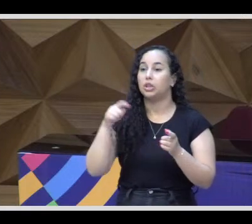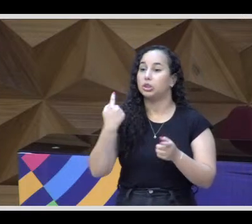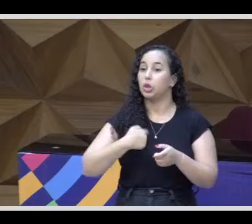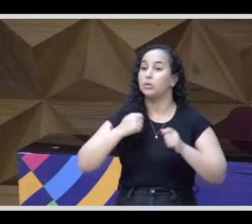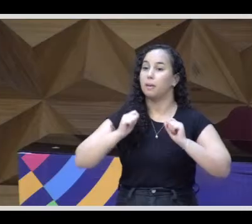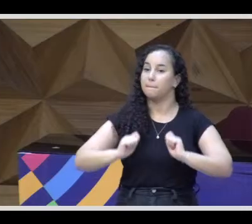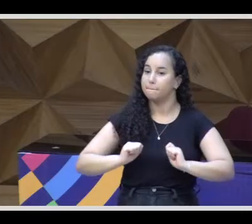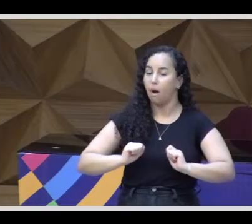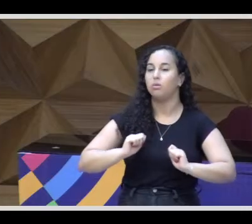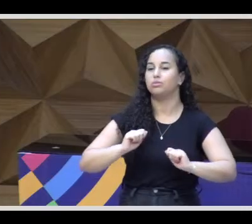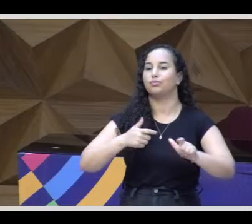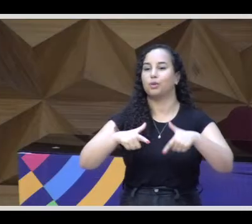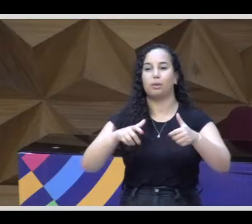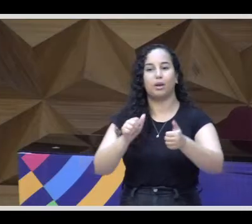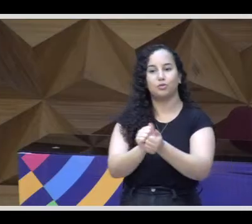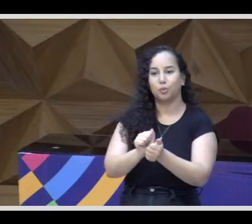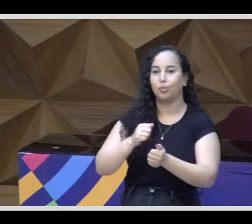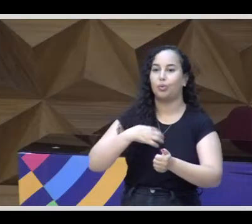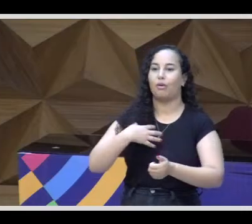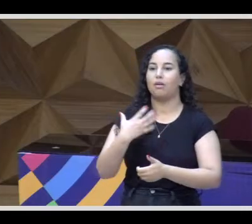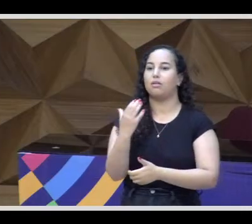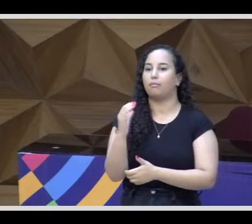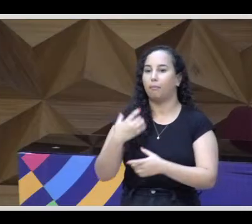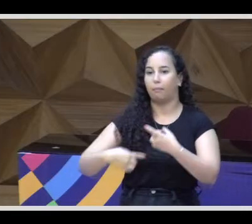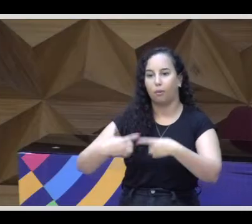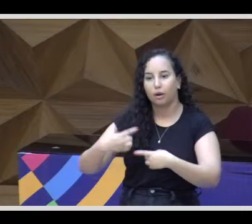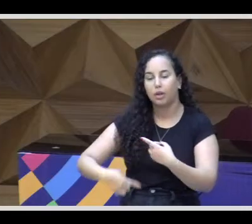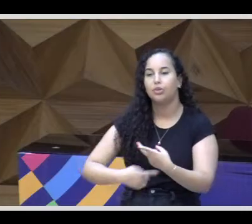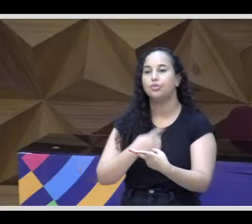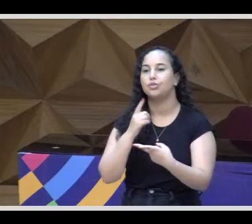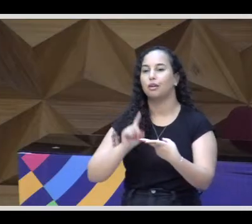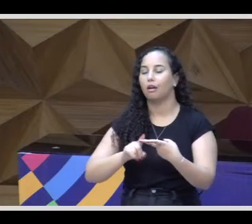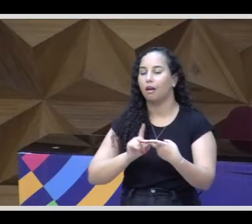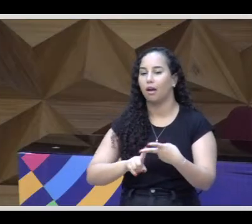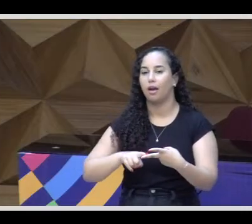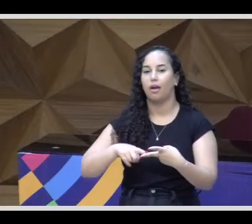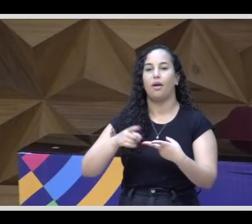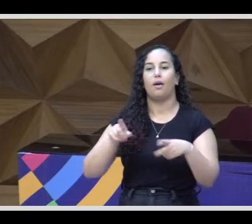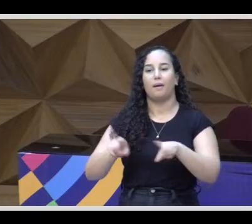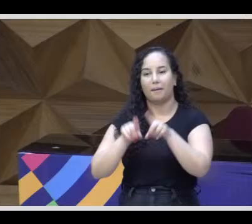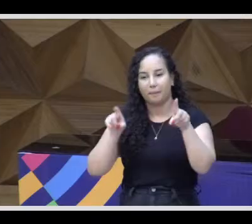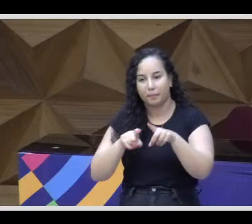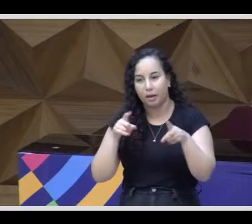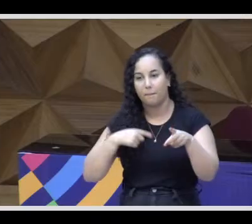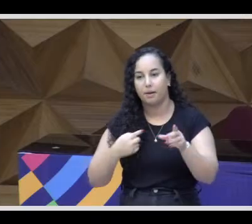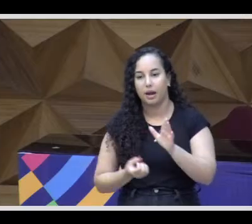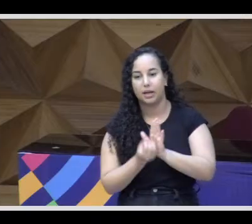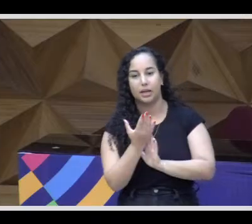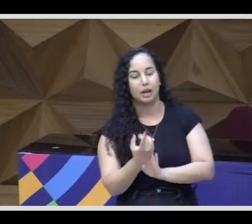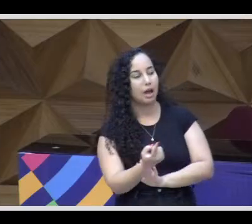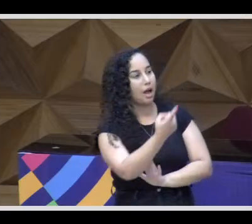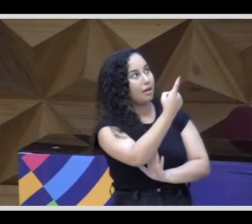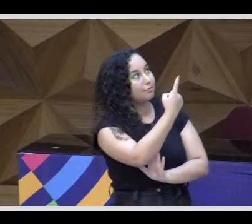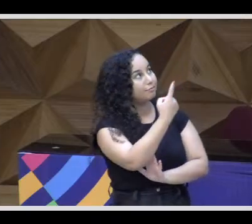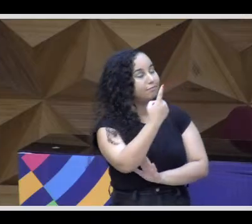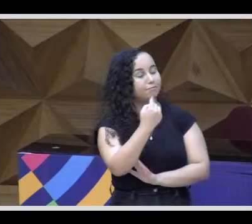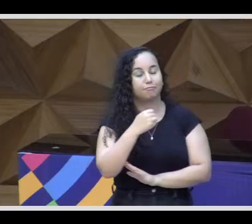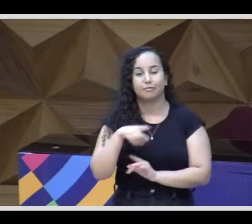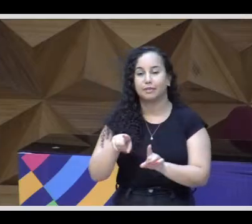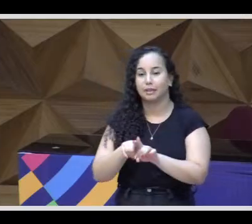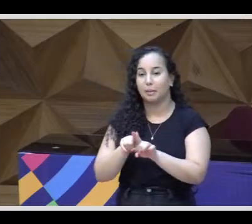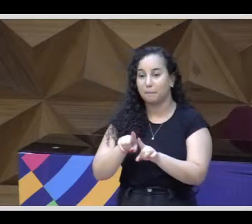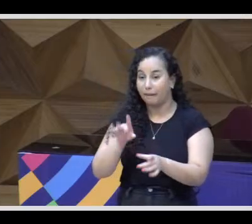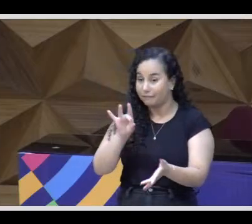political scientists, computer scientists, to actually create real and